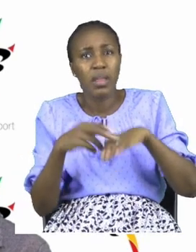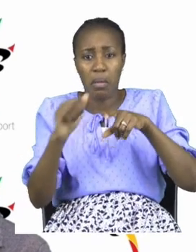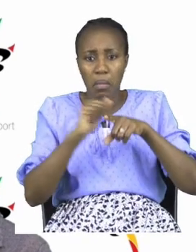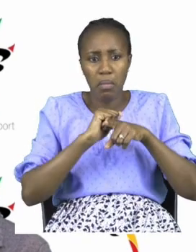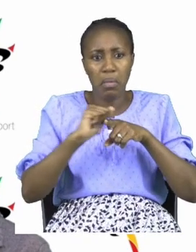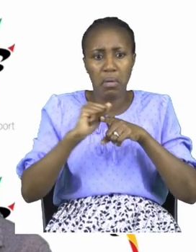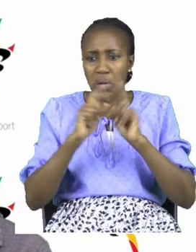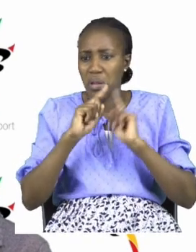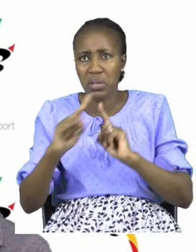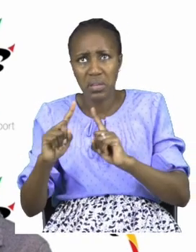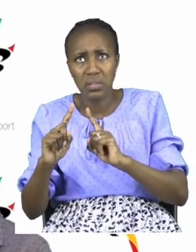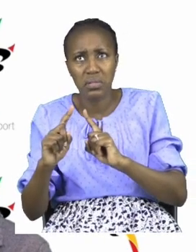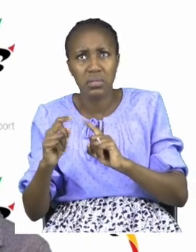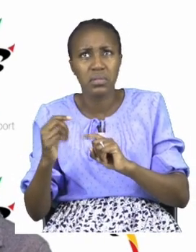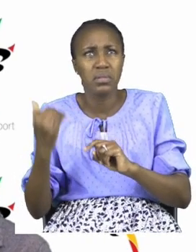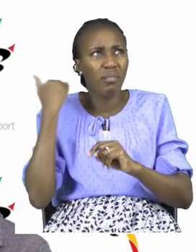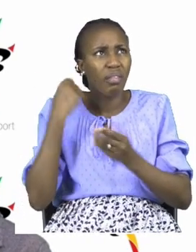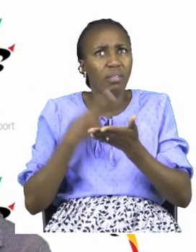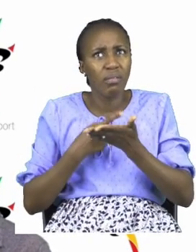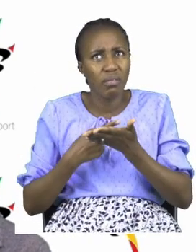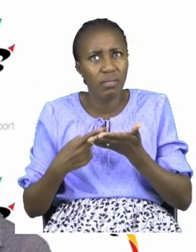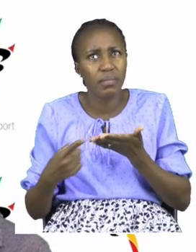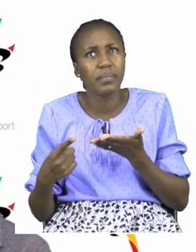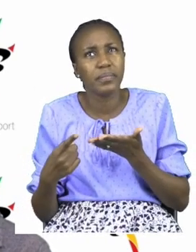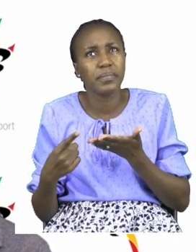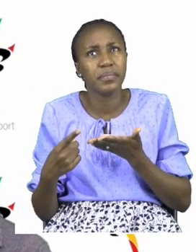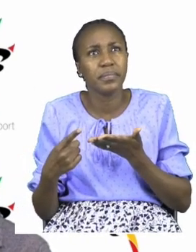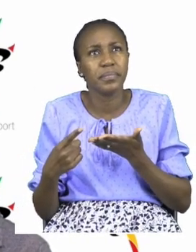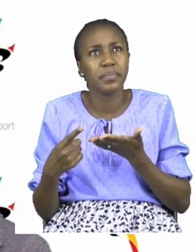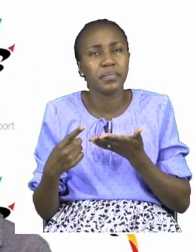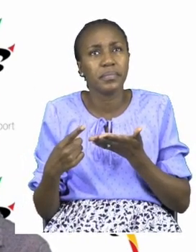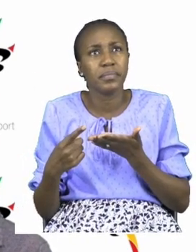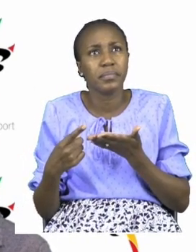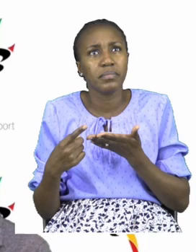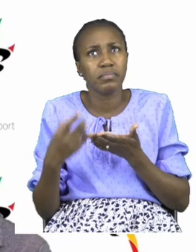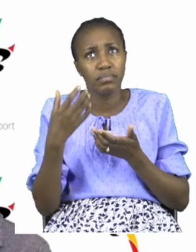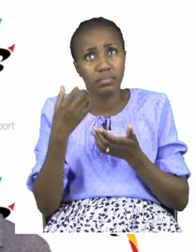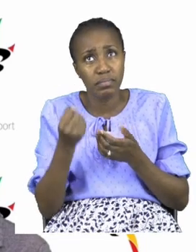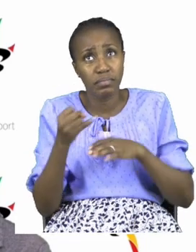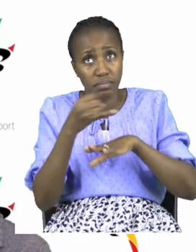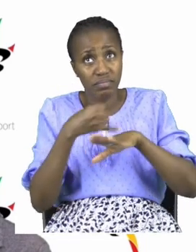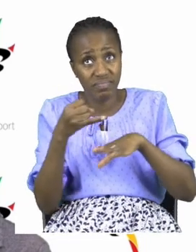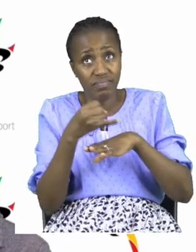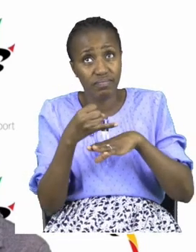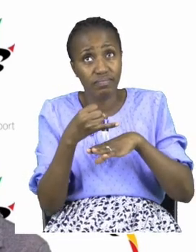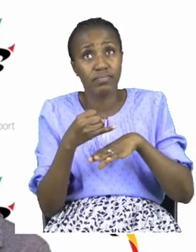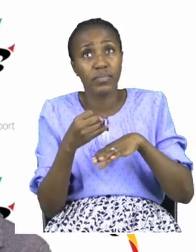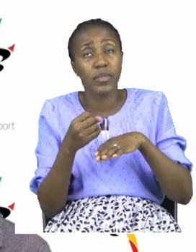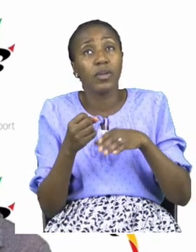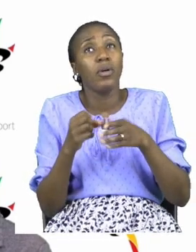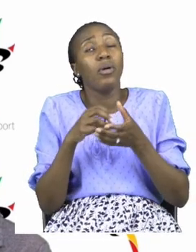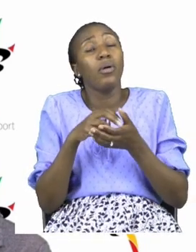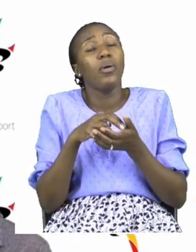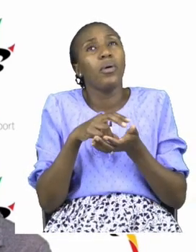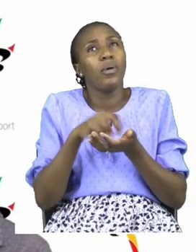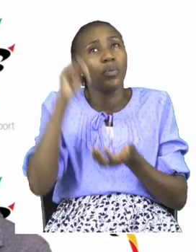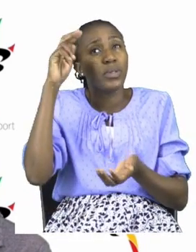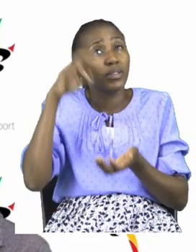Recently, last weekend, we had a clinic in Ongwediva. We were invited. Ongwediva Town